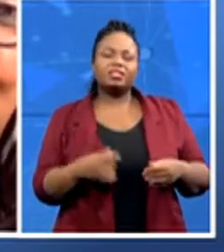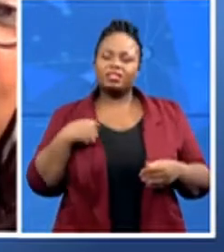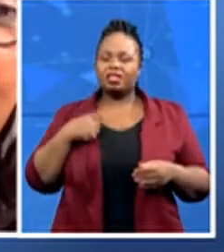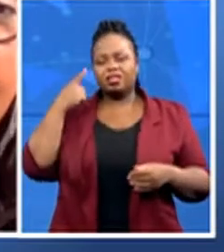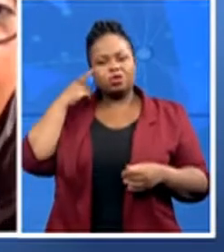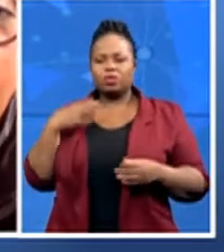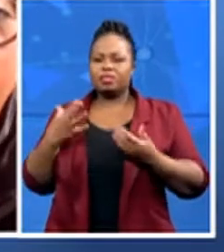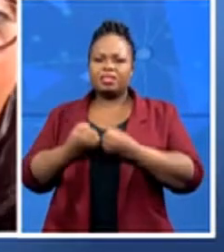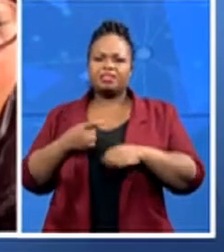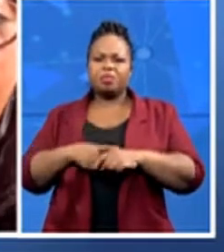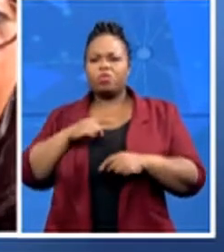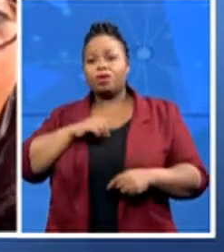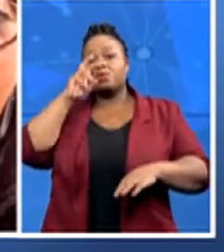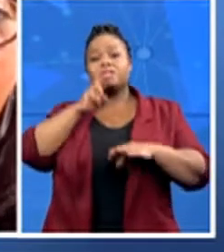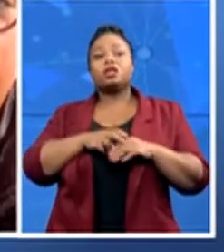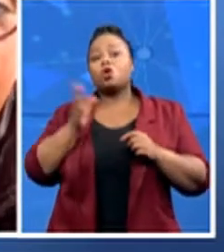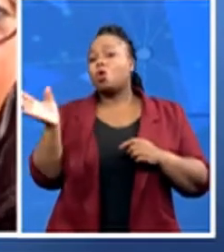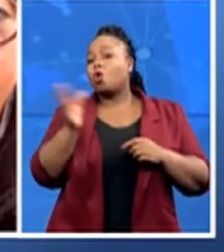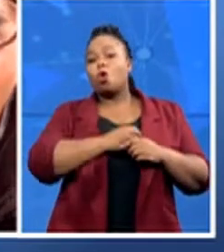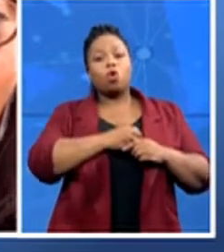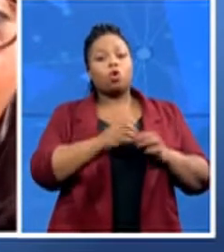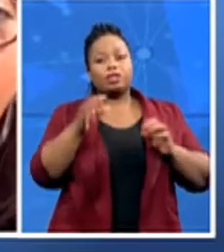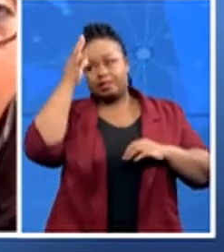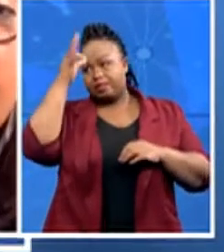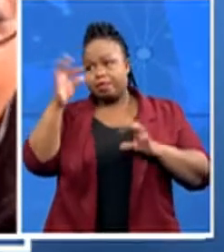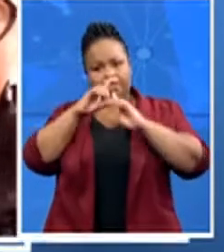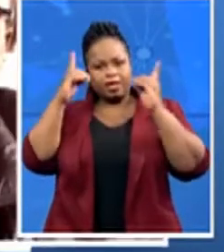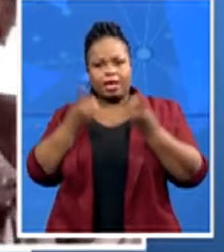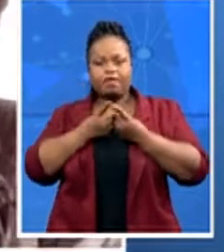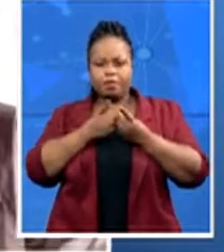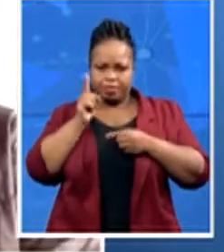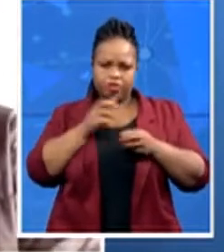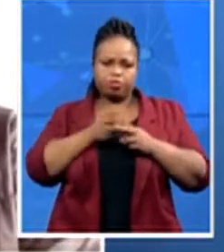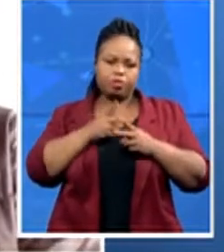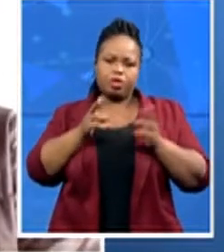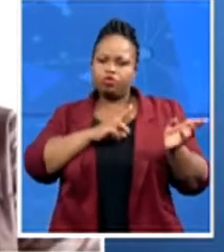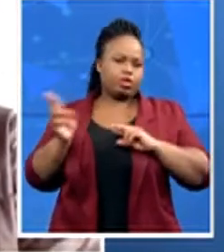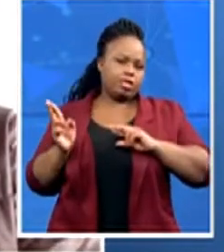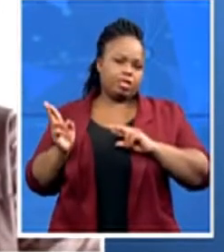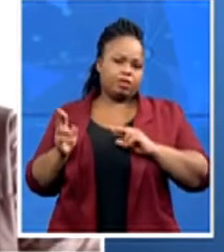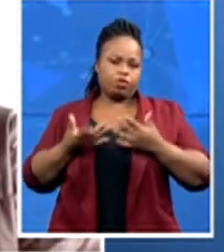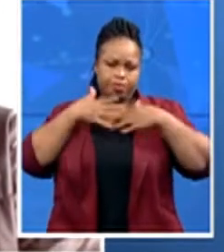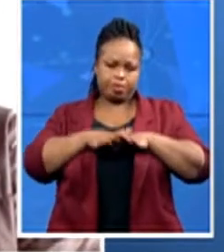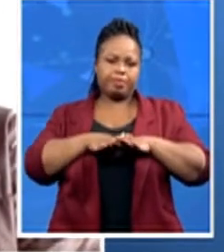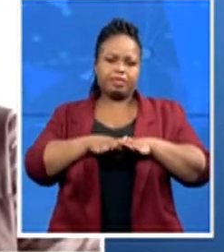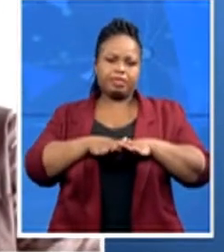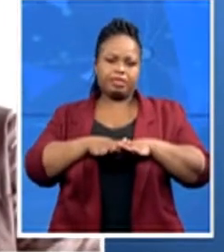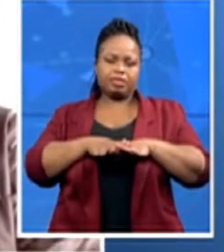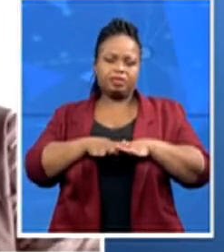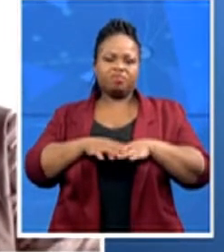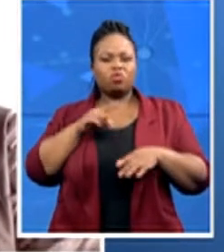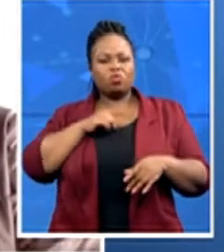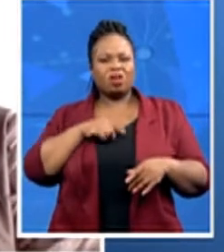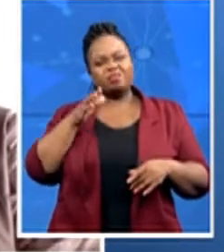to gear themselves and be ready for the implementation. understand that this is still going to the